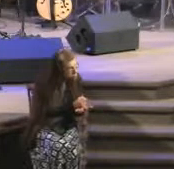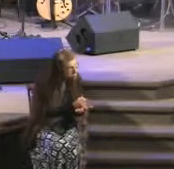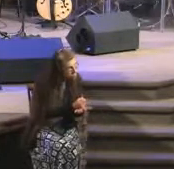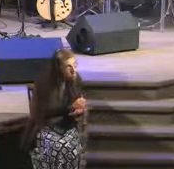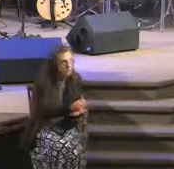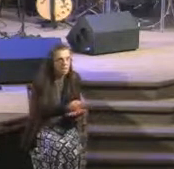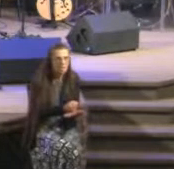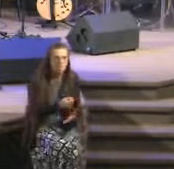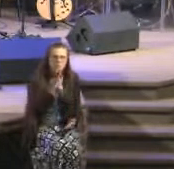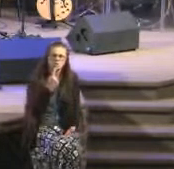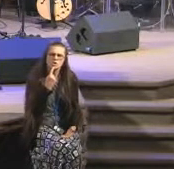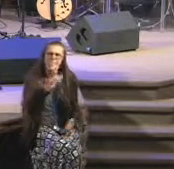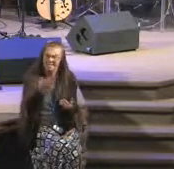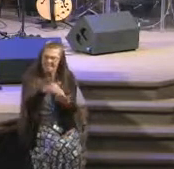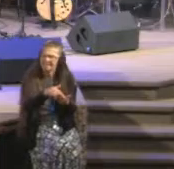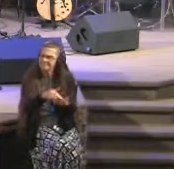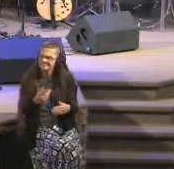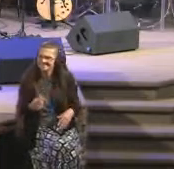Let me say that again.